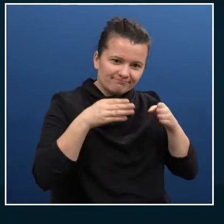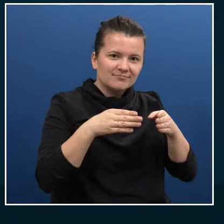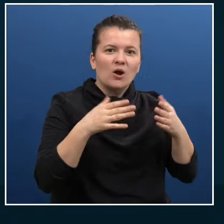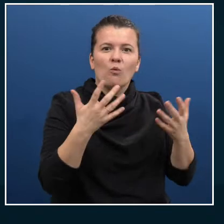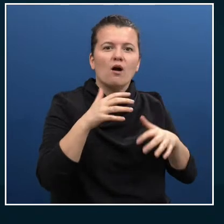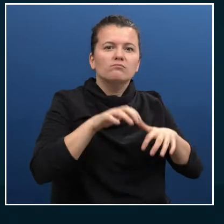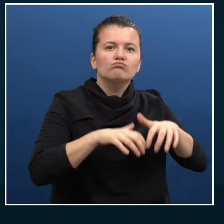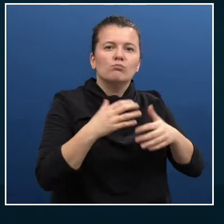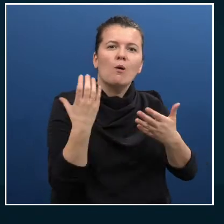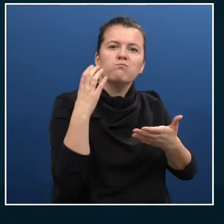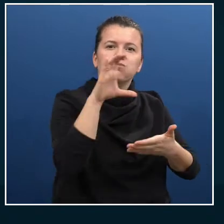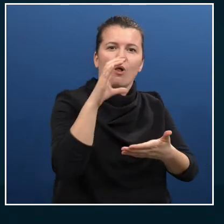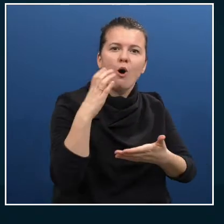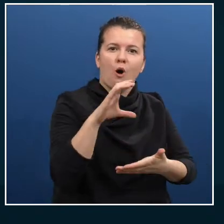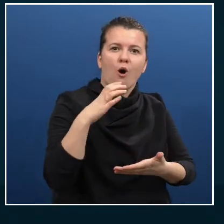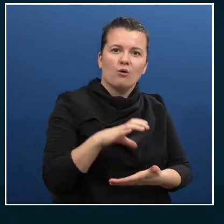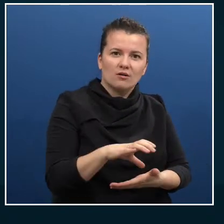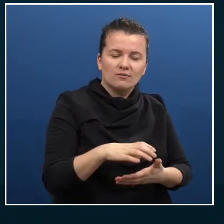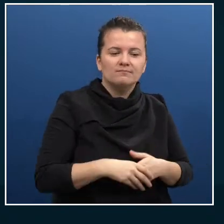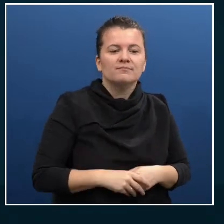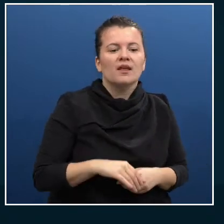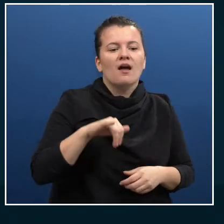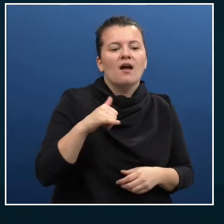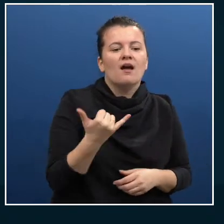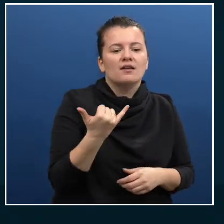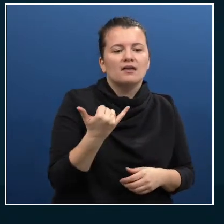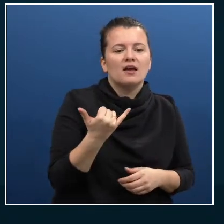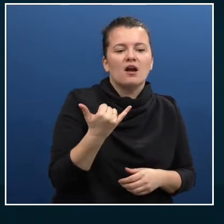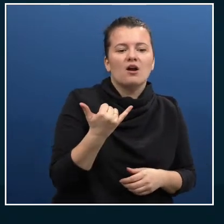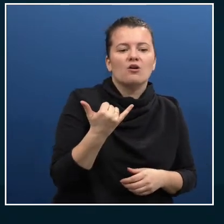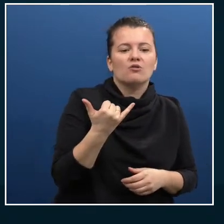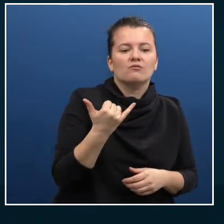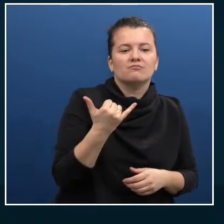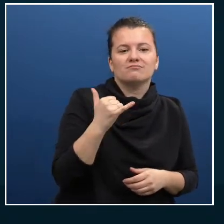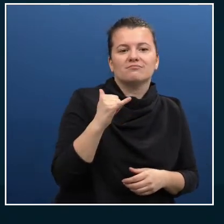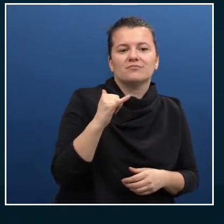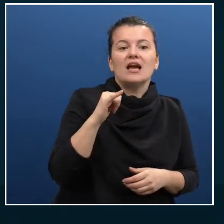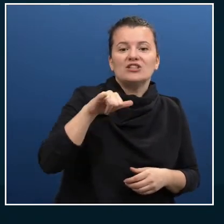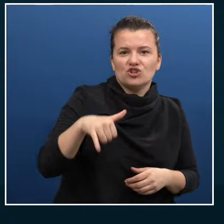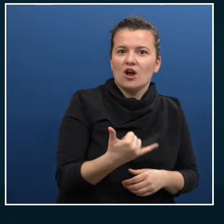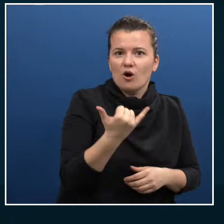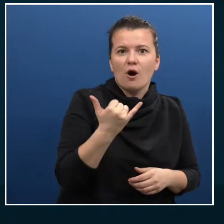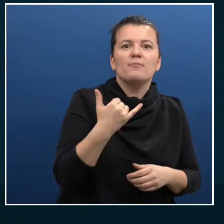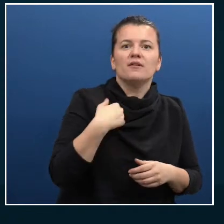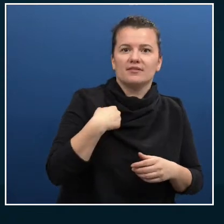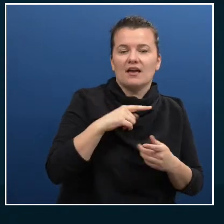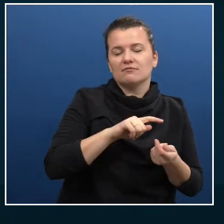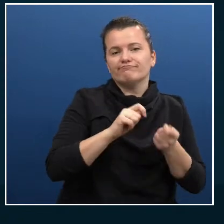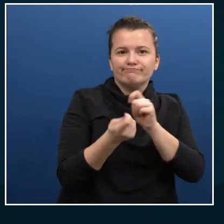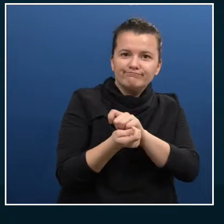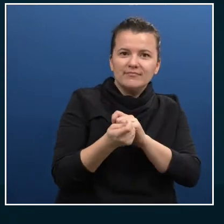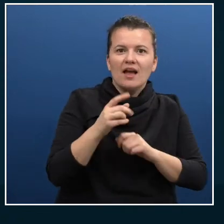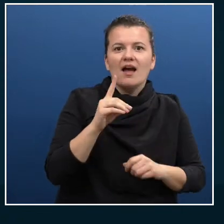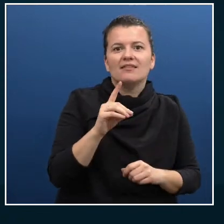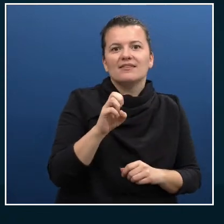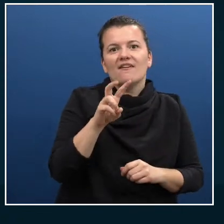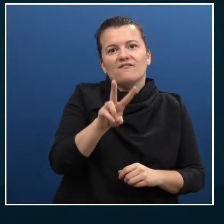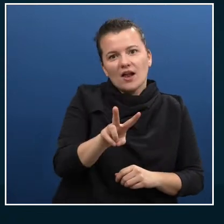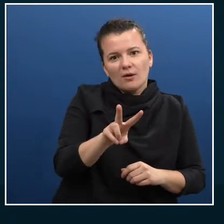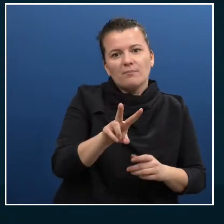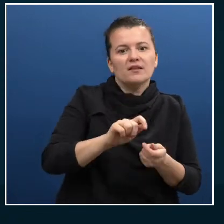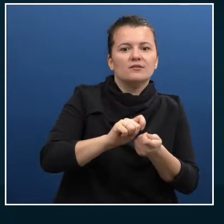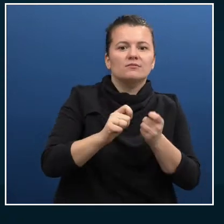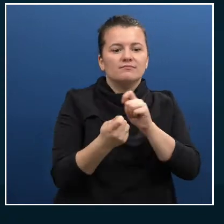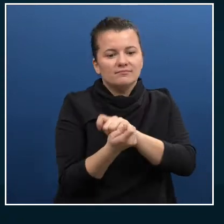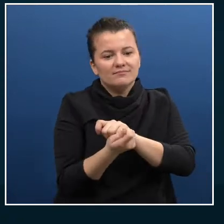I looked to Jekyll, but it was not so active development. And then I switched over to